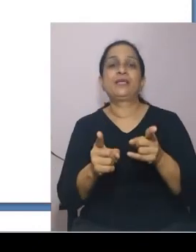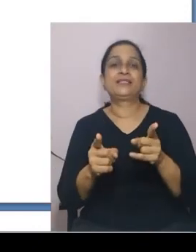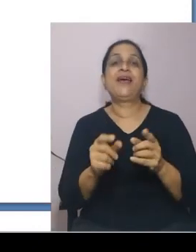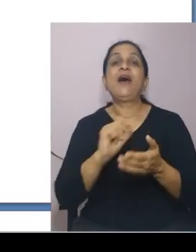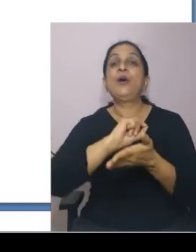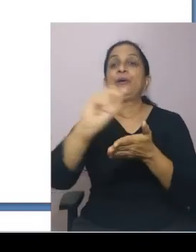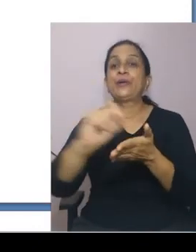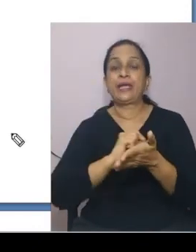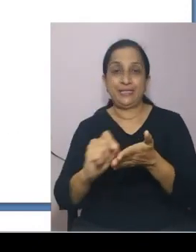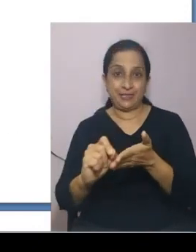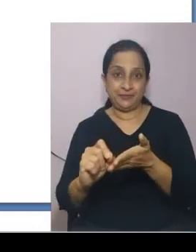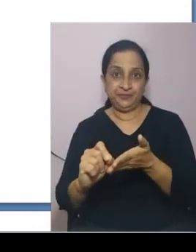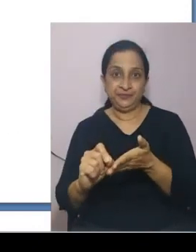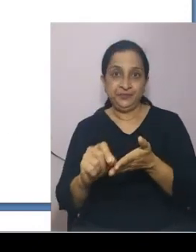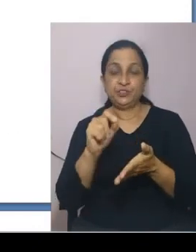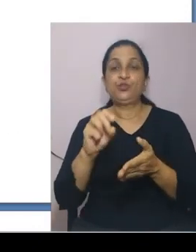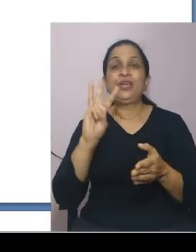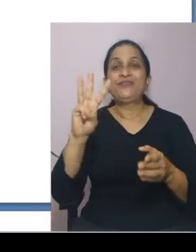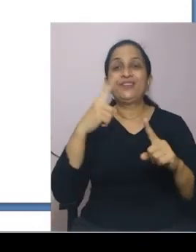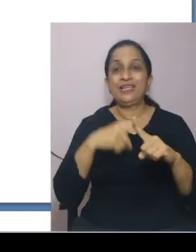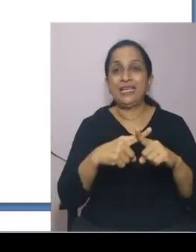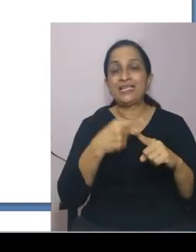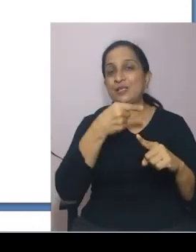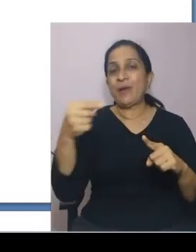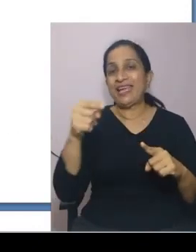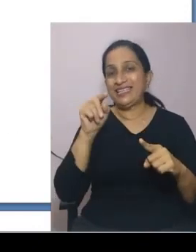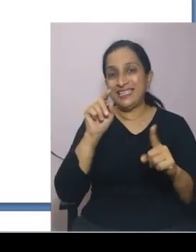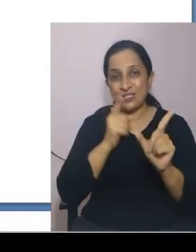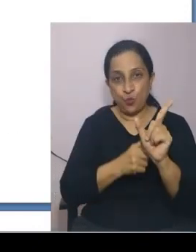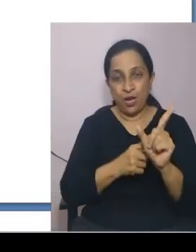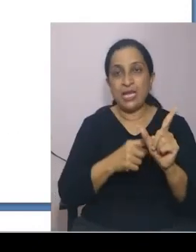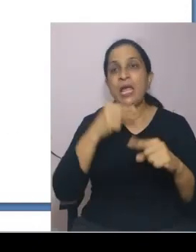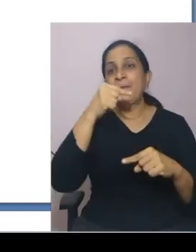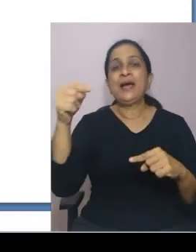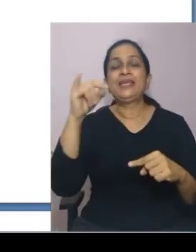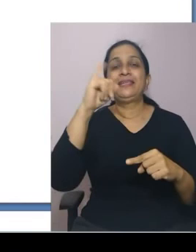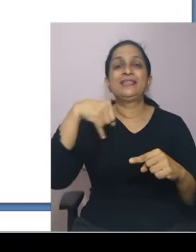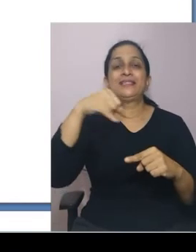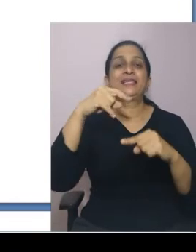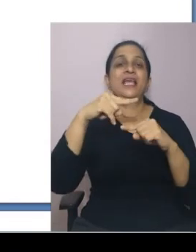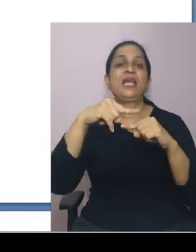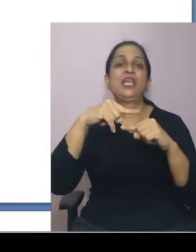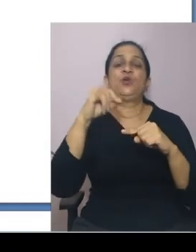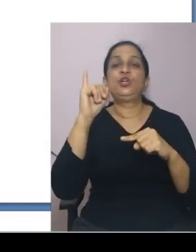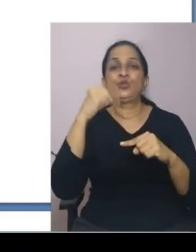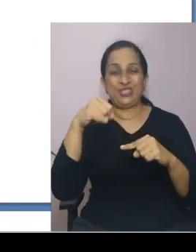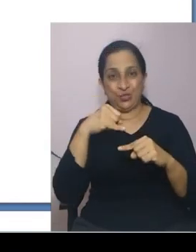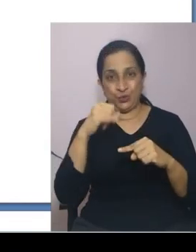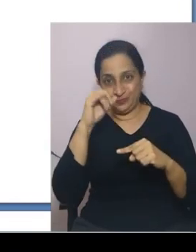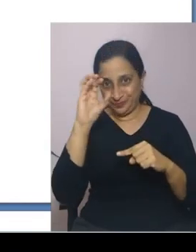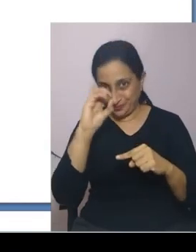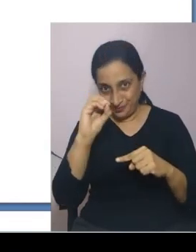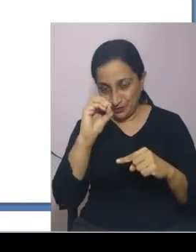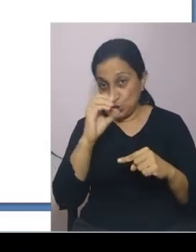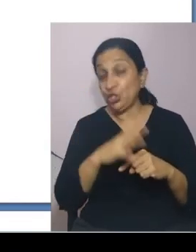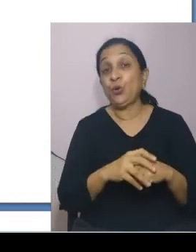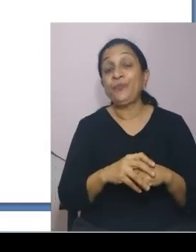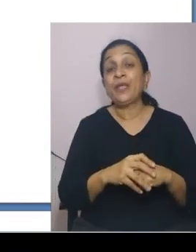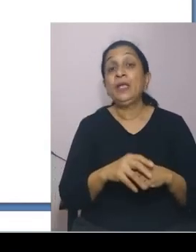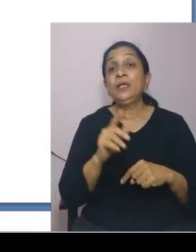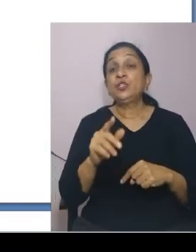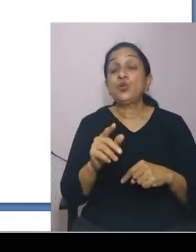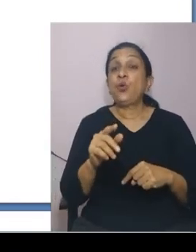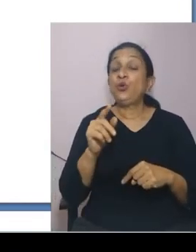y minus x is equal to 0. This is the equation. So you have to first check whether